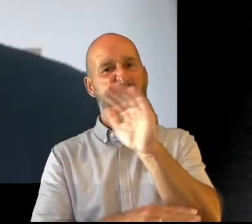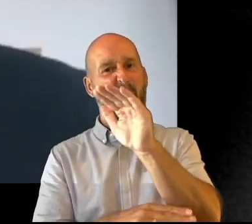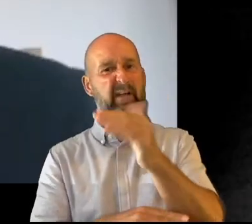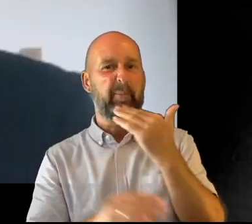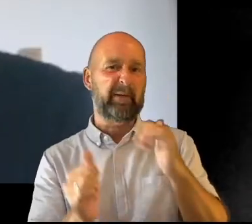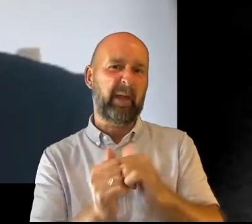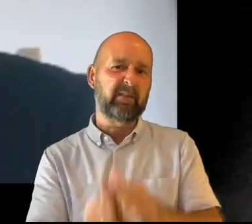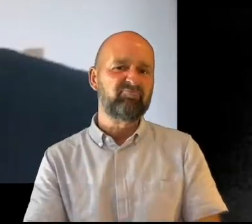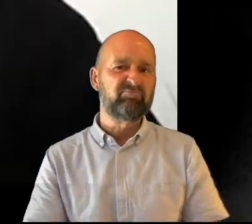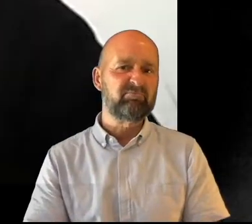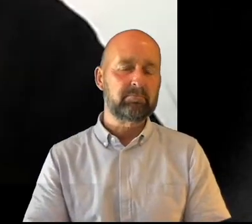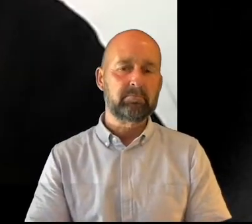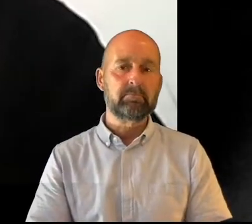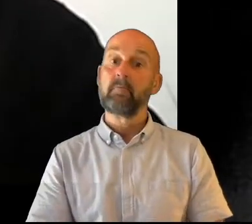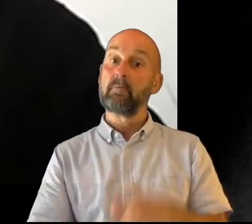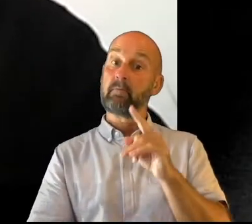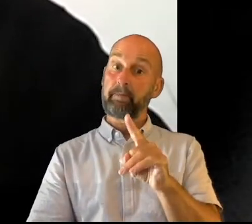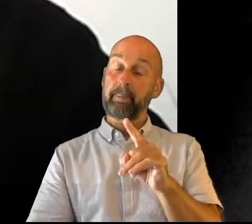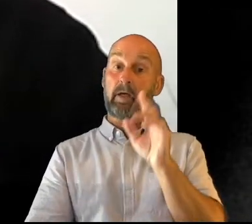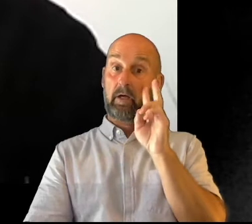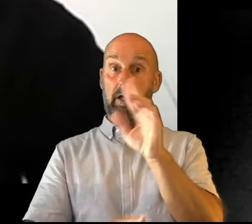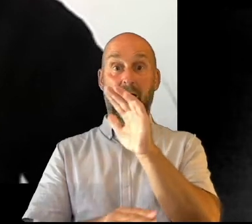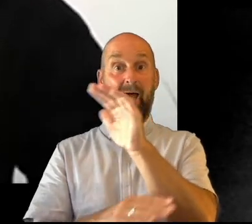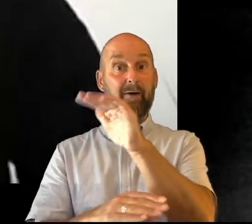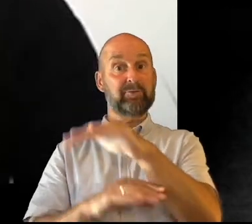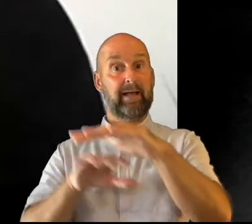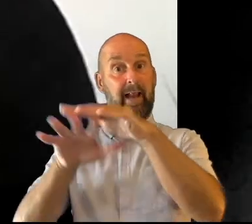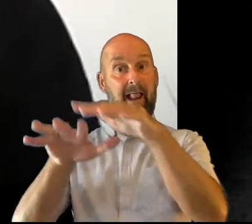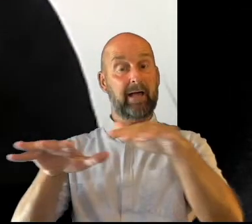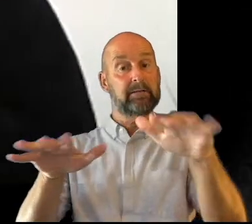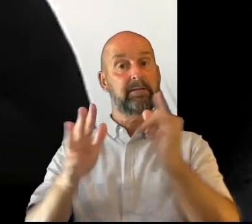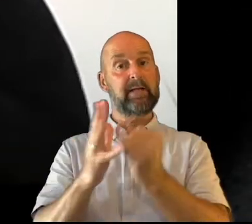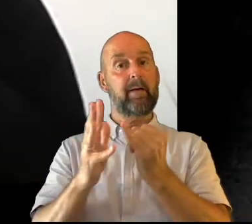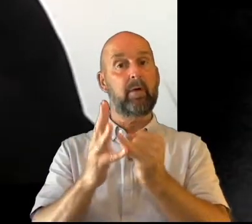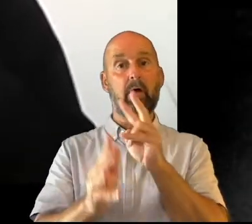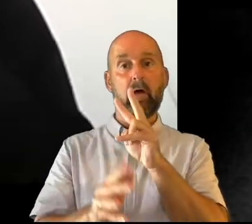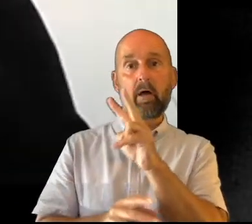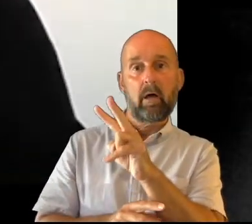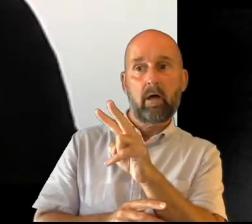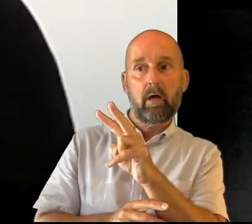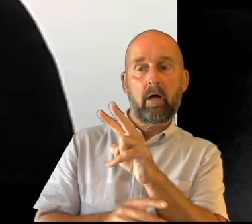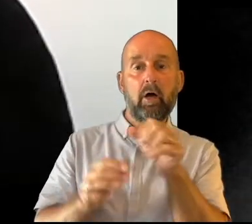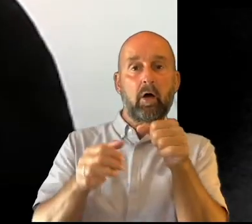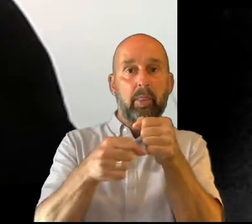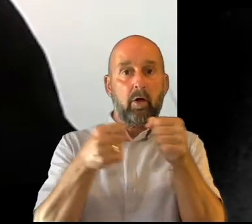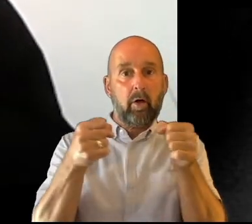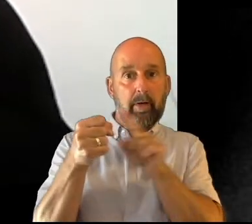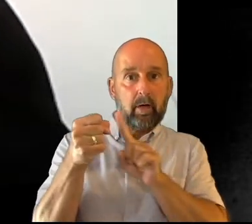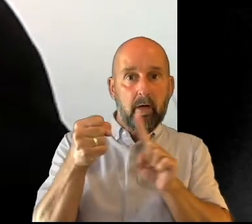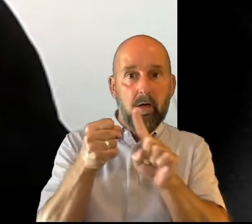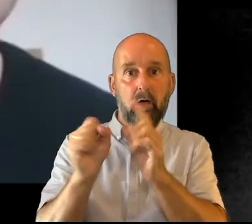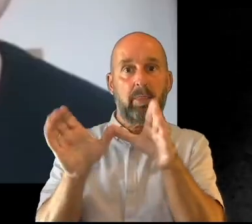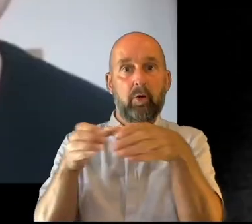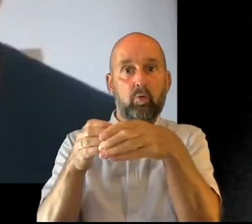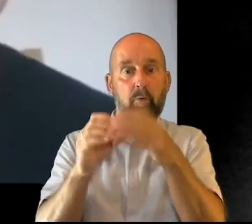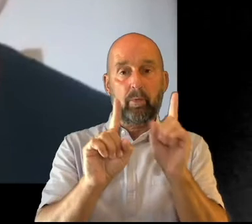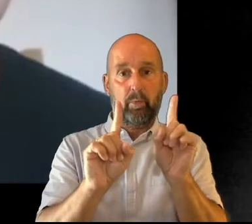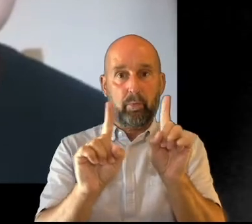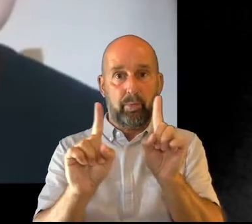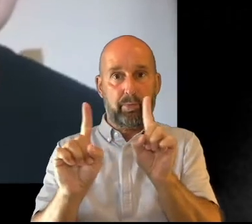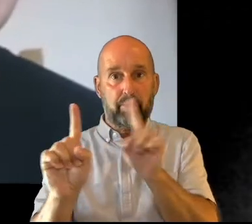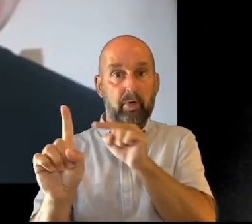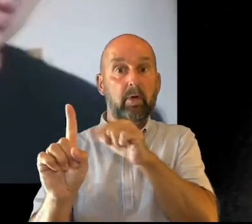mate. We see outside land with Samrah. She cautiously leaves the cupboard and joins the back of the group. The